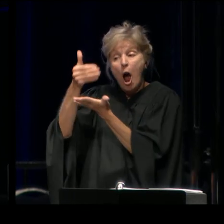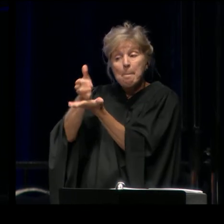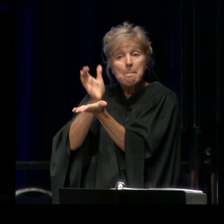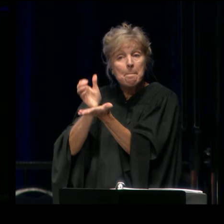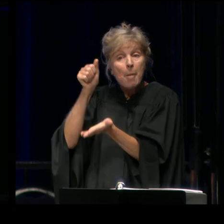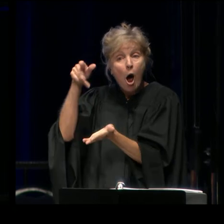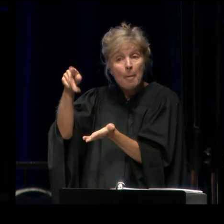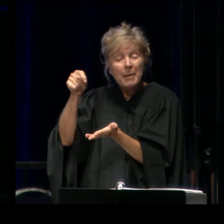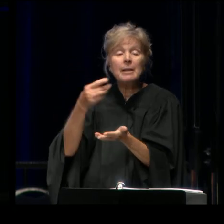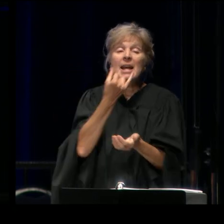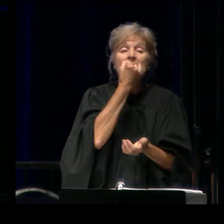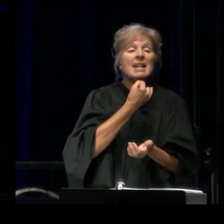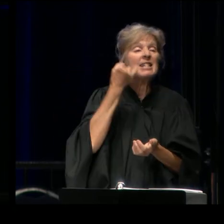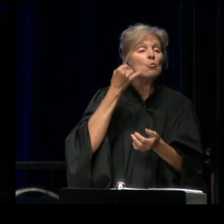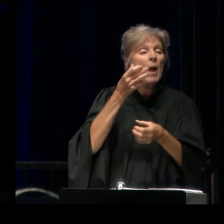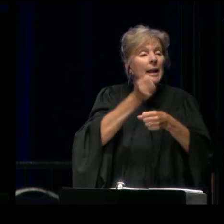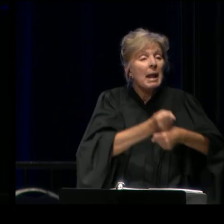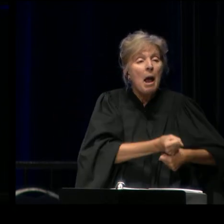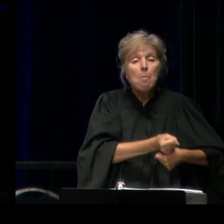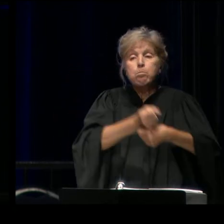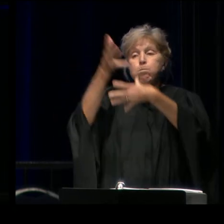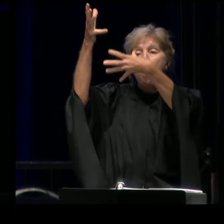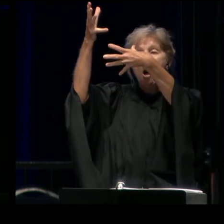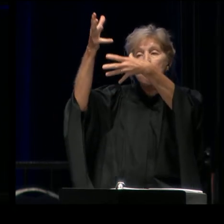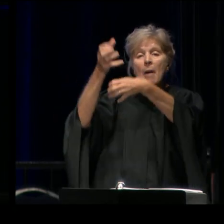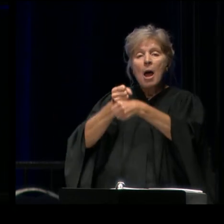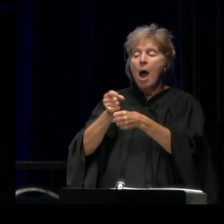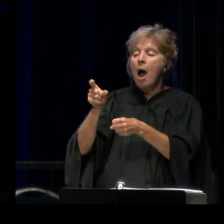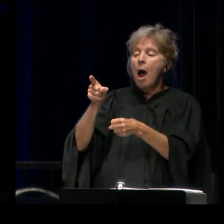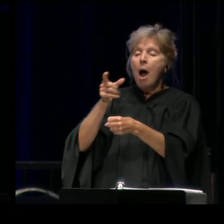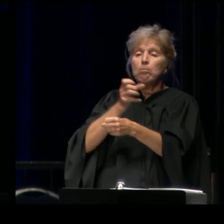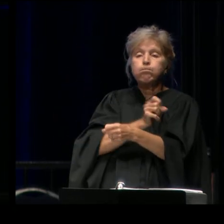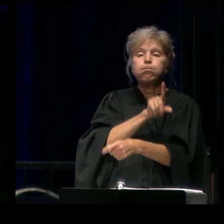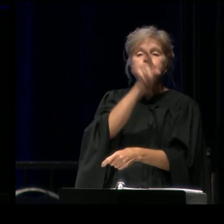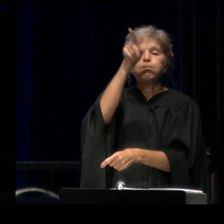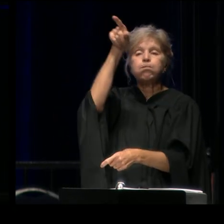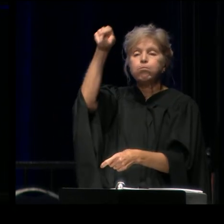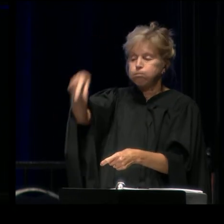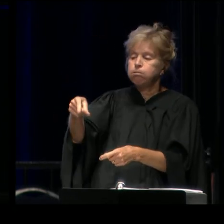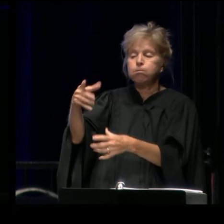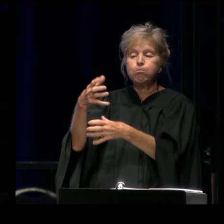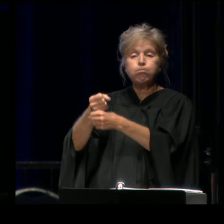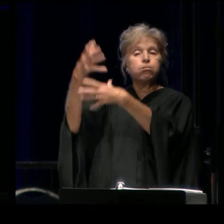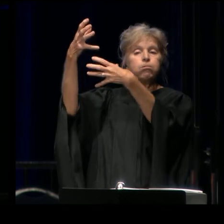by an Israeli shell in the Gaza War of 2008 to